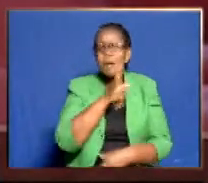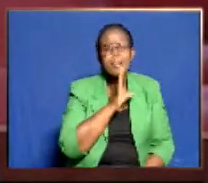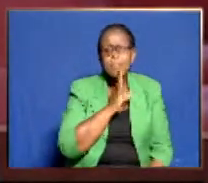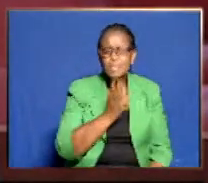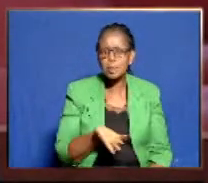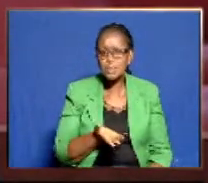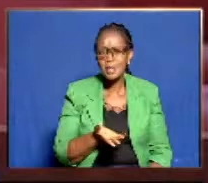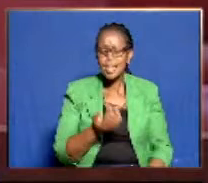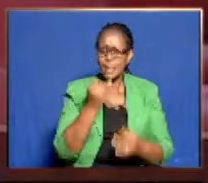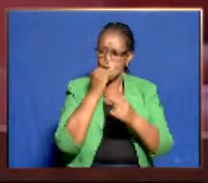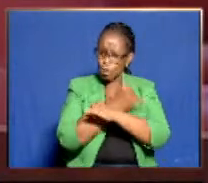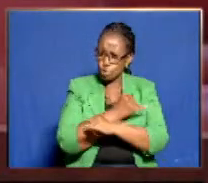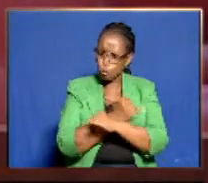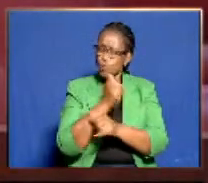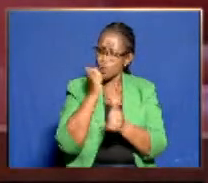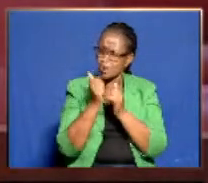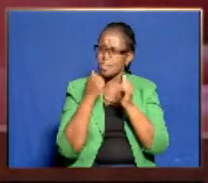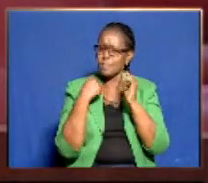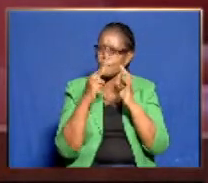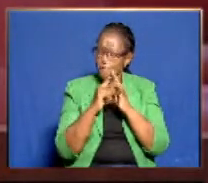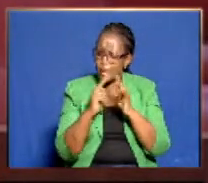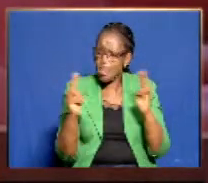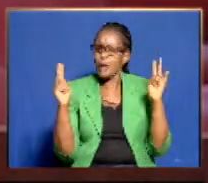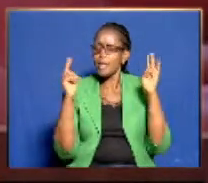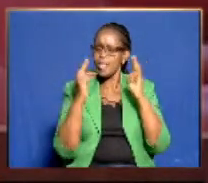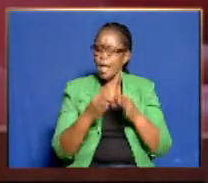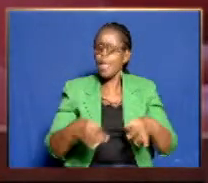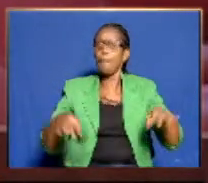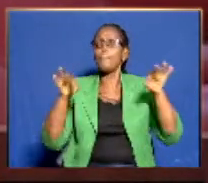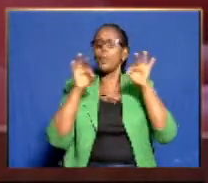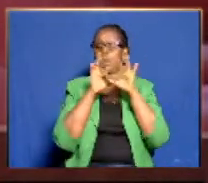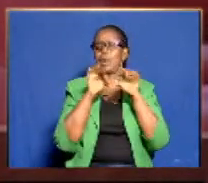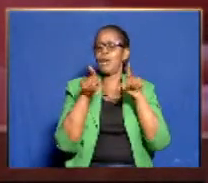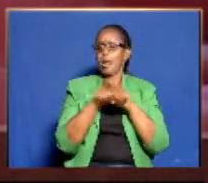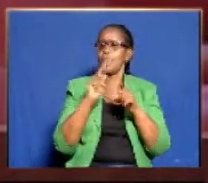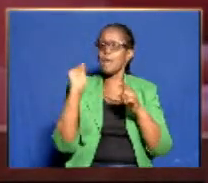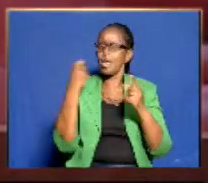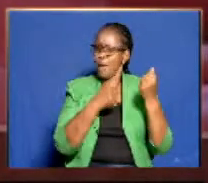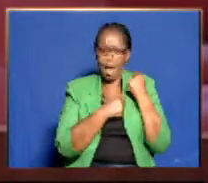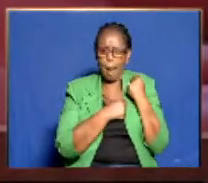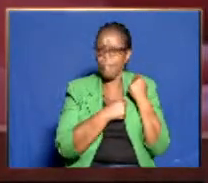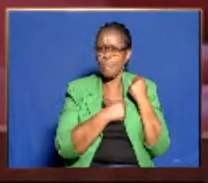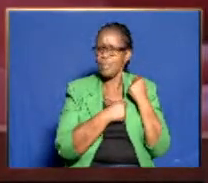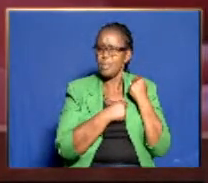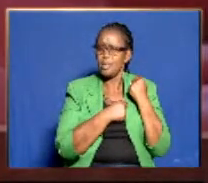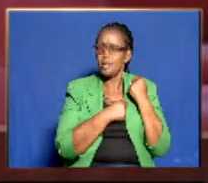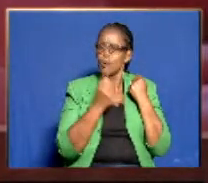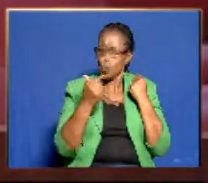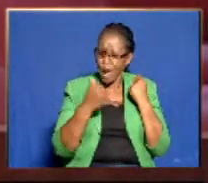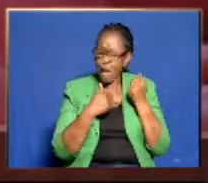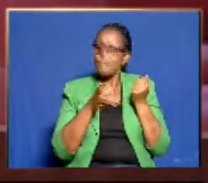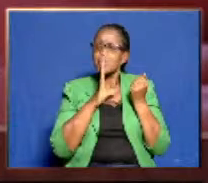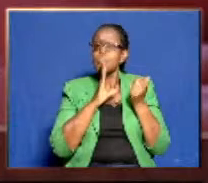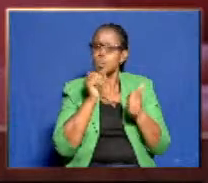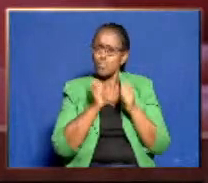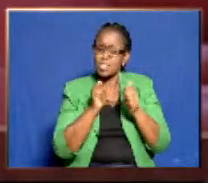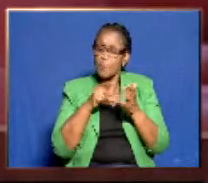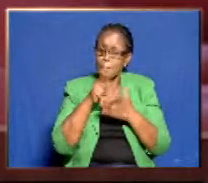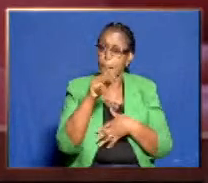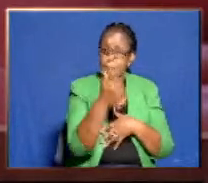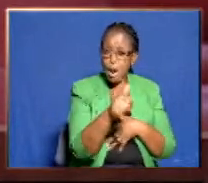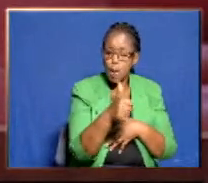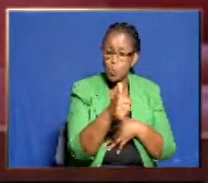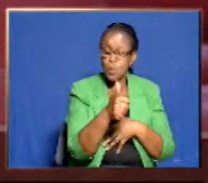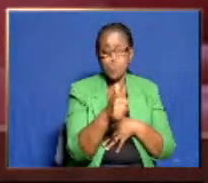an institution which is as critical as the Kenya Army, Honorable Speaker, is that they will use the